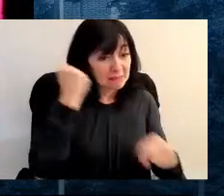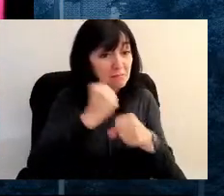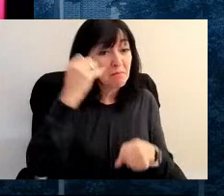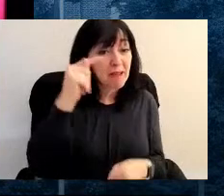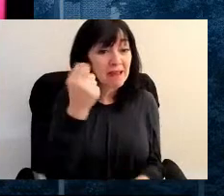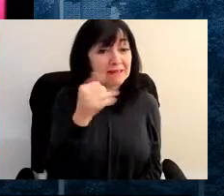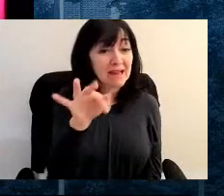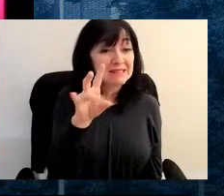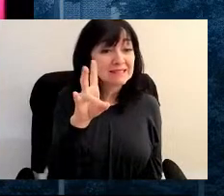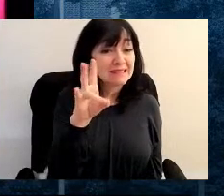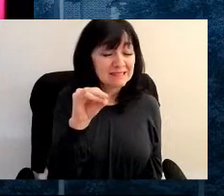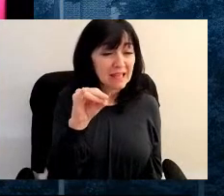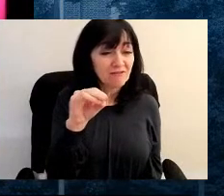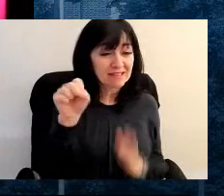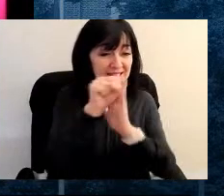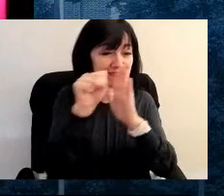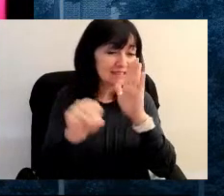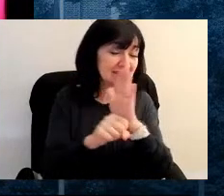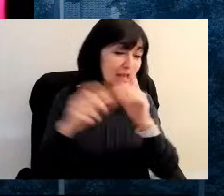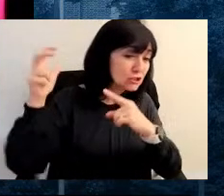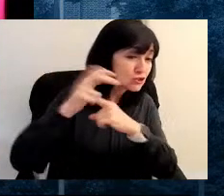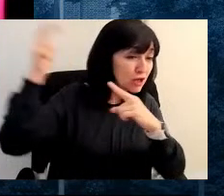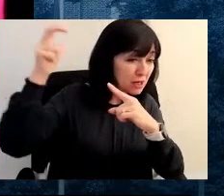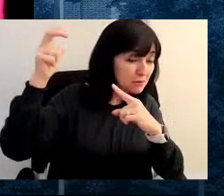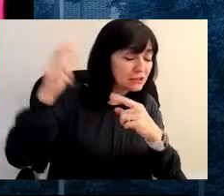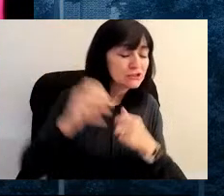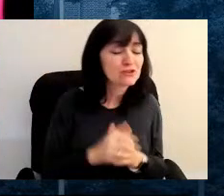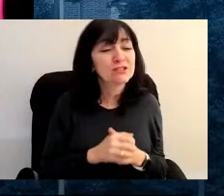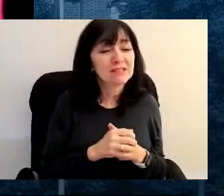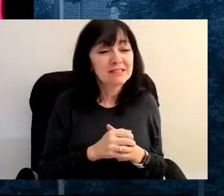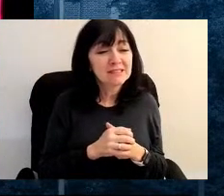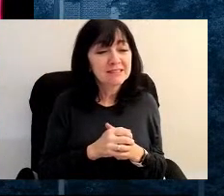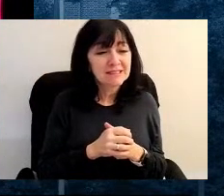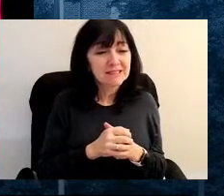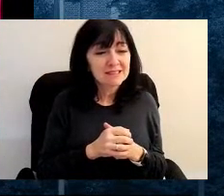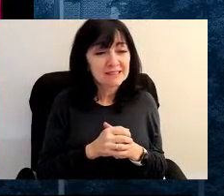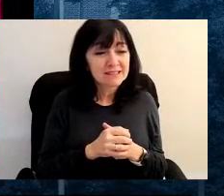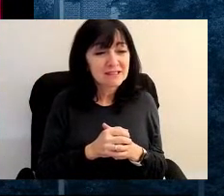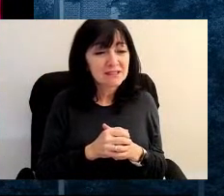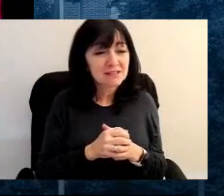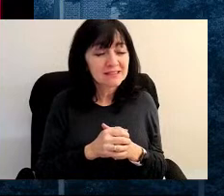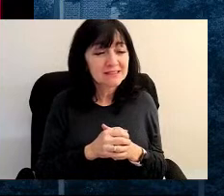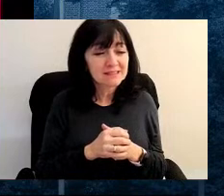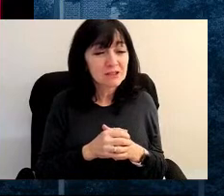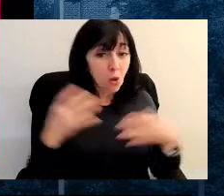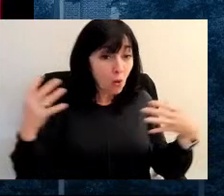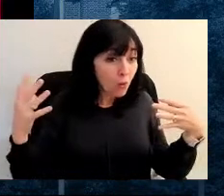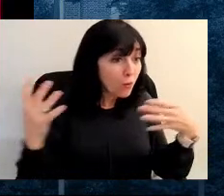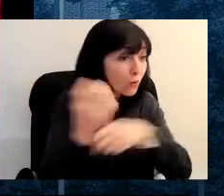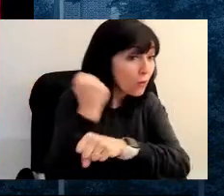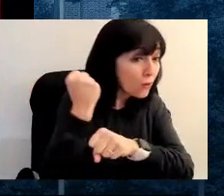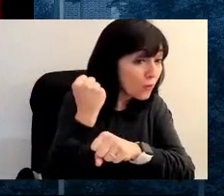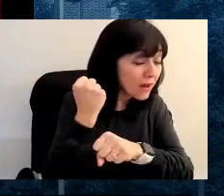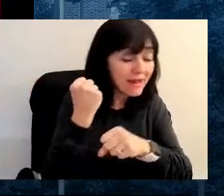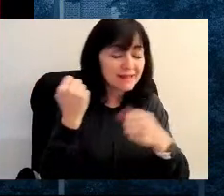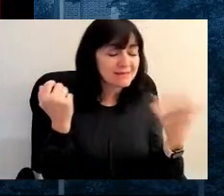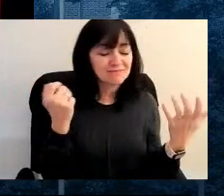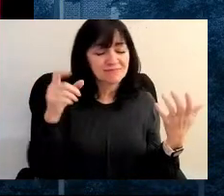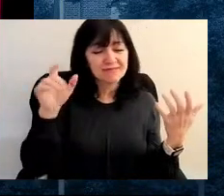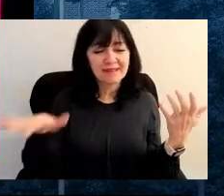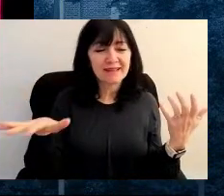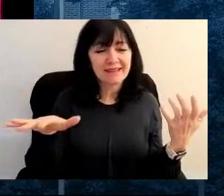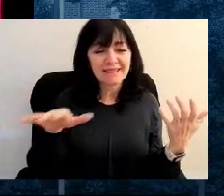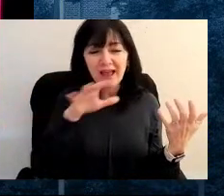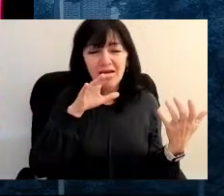1970. Came up a little short to a high school that doesn't exist anymore, DeLawar